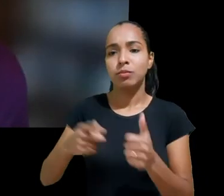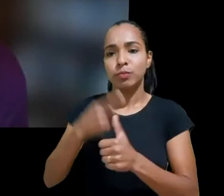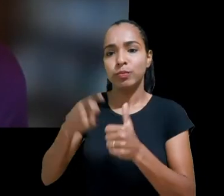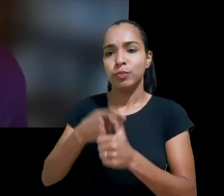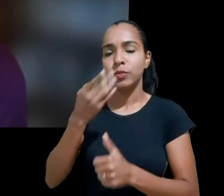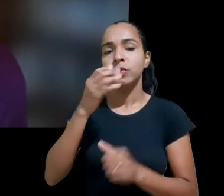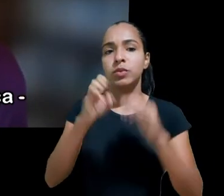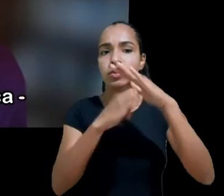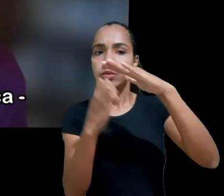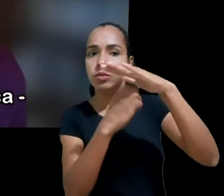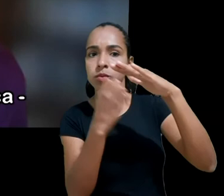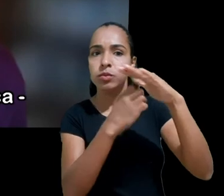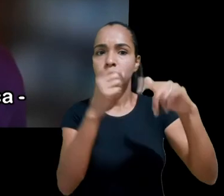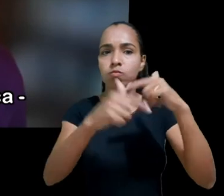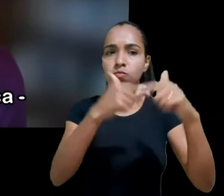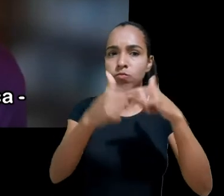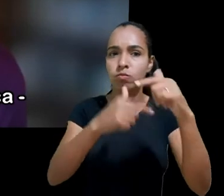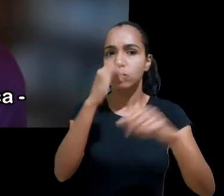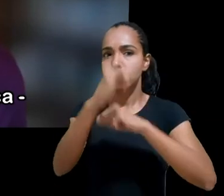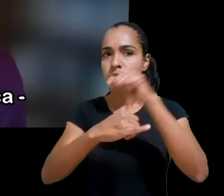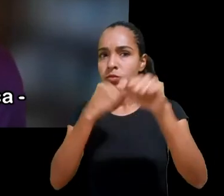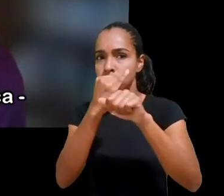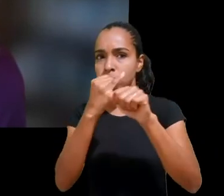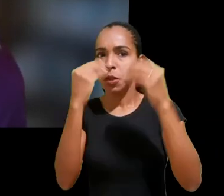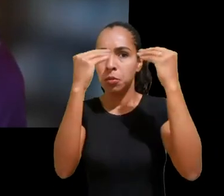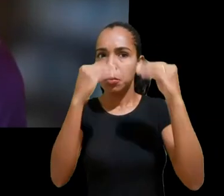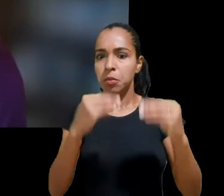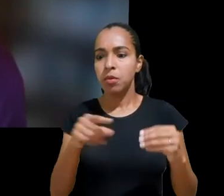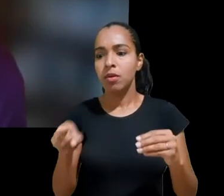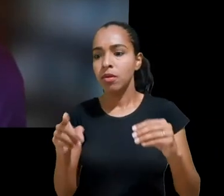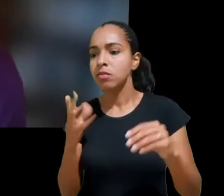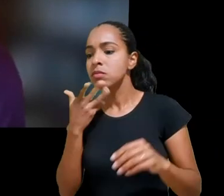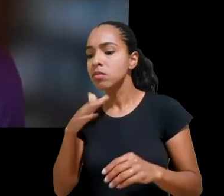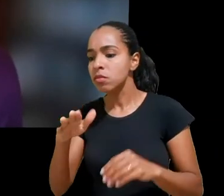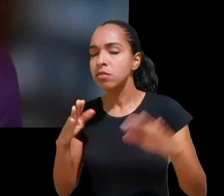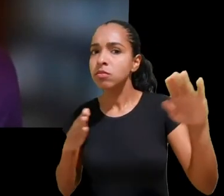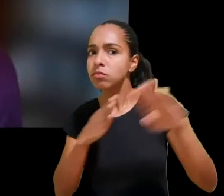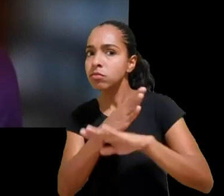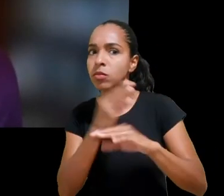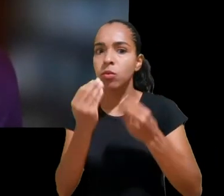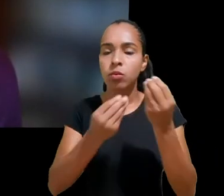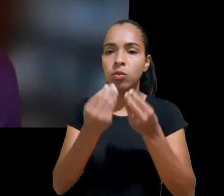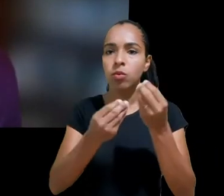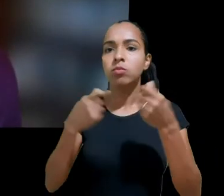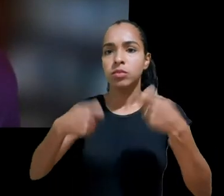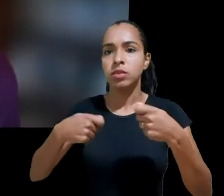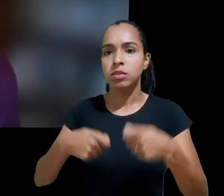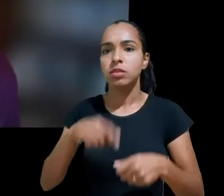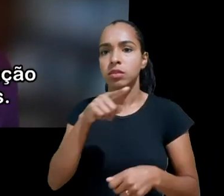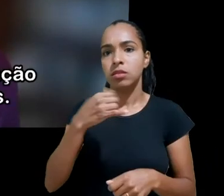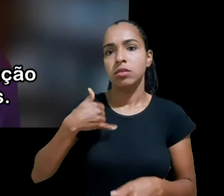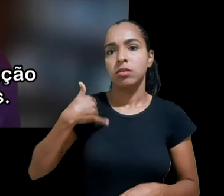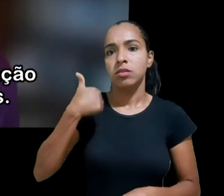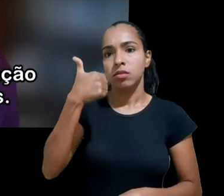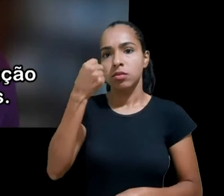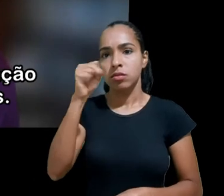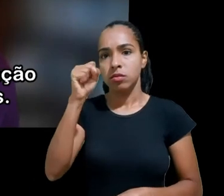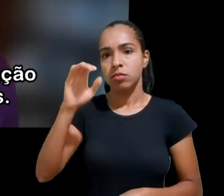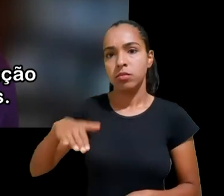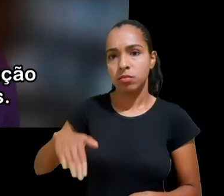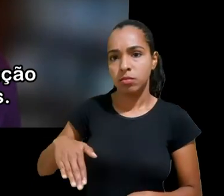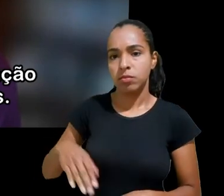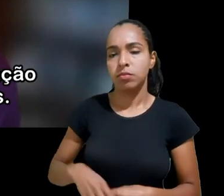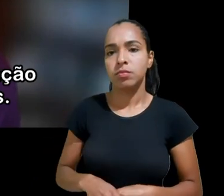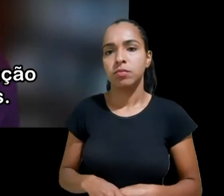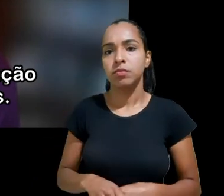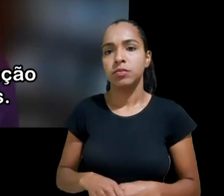online services likely to be accessed by a child defined as a person up to the age of 18 and it advises that a